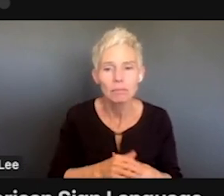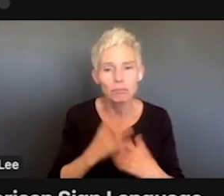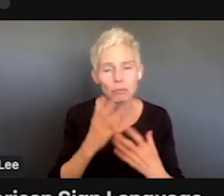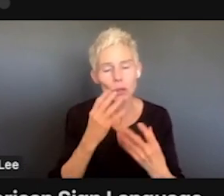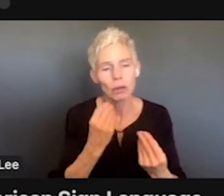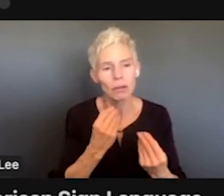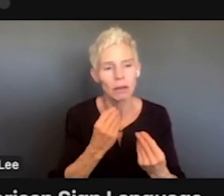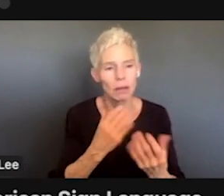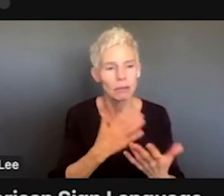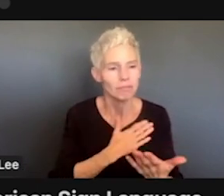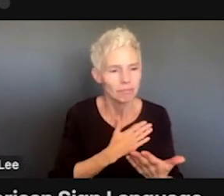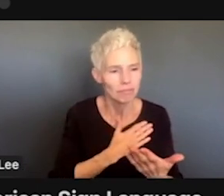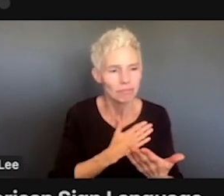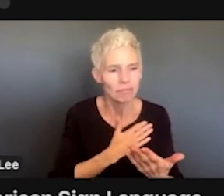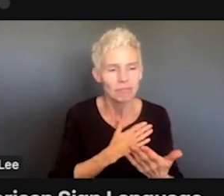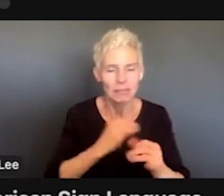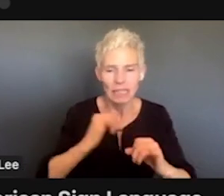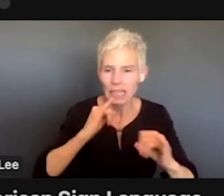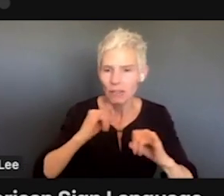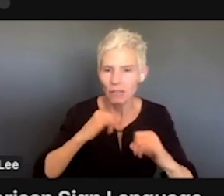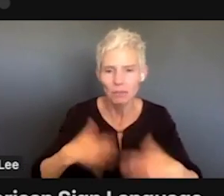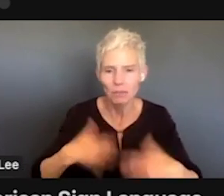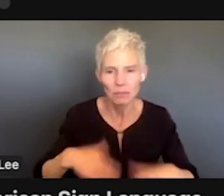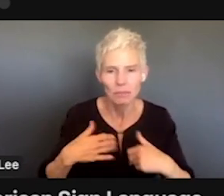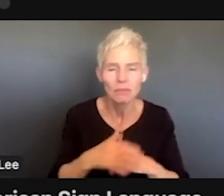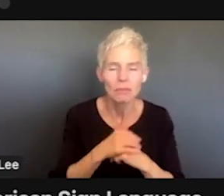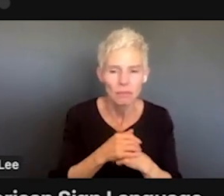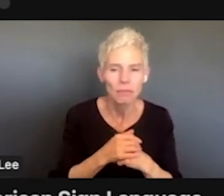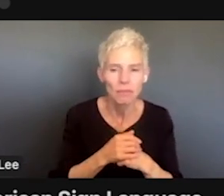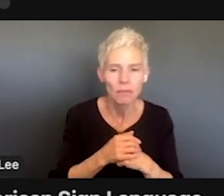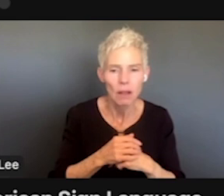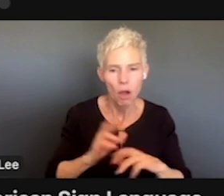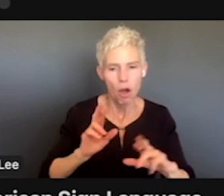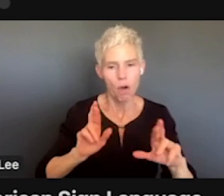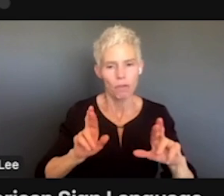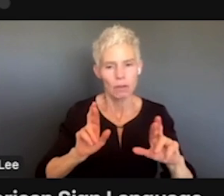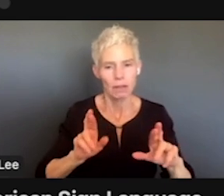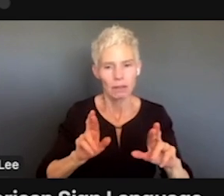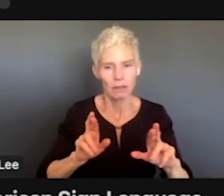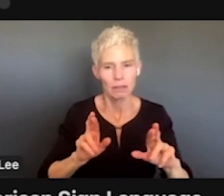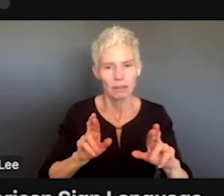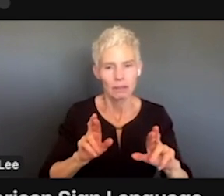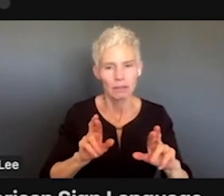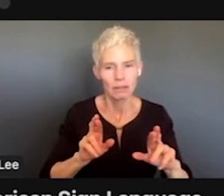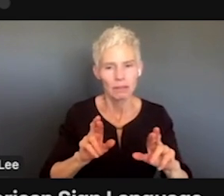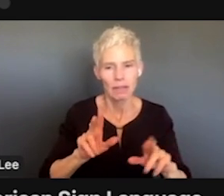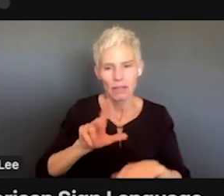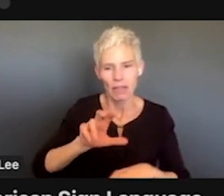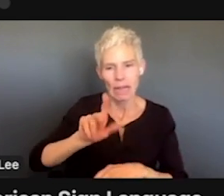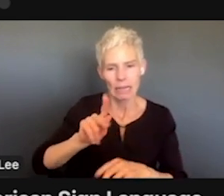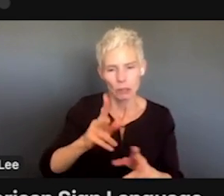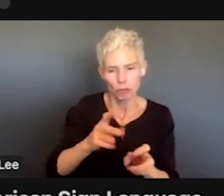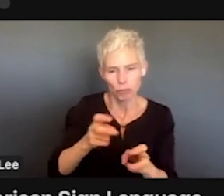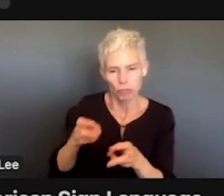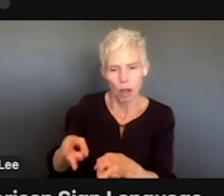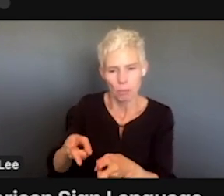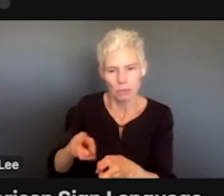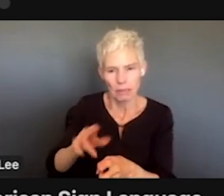Beautiful interview, and hopefully we can maybe drop a link in the chat to the